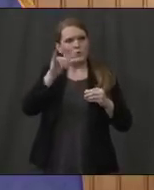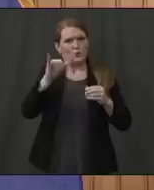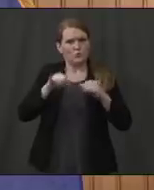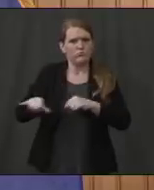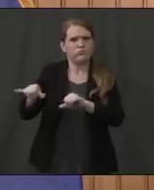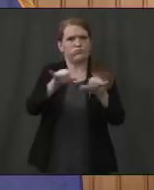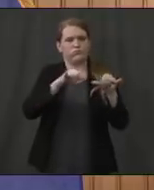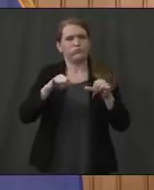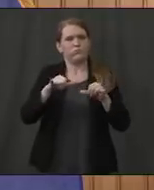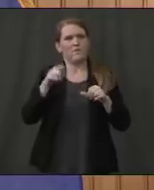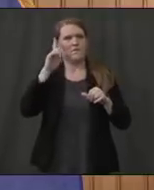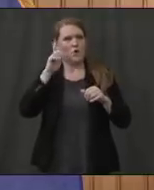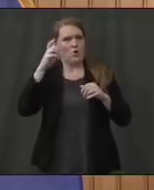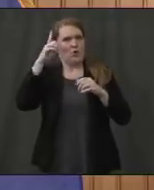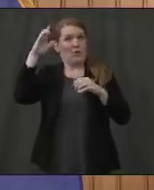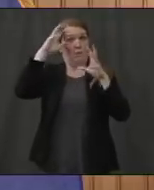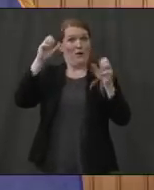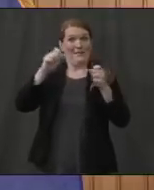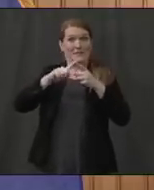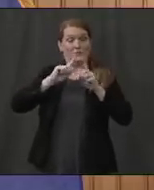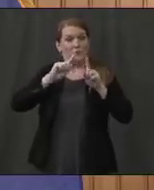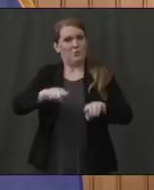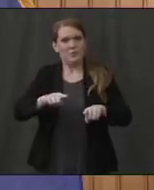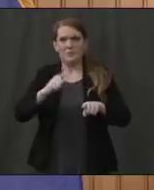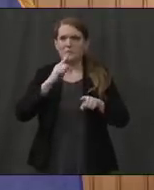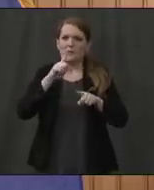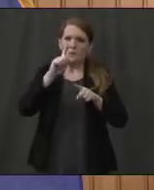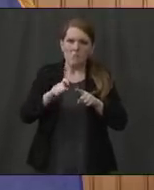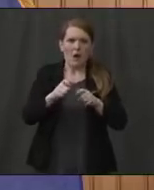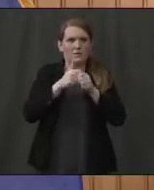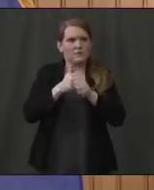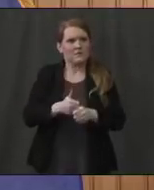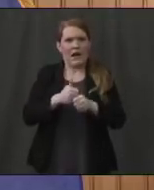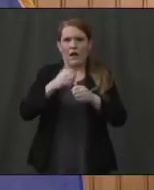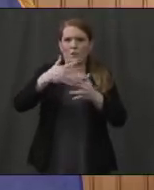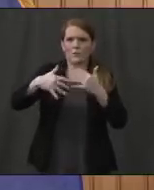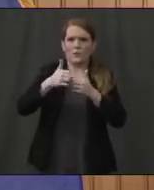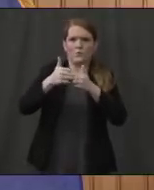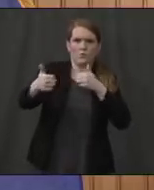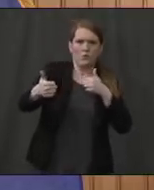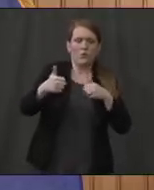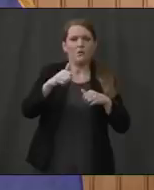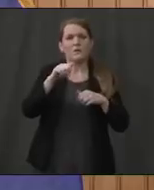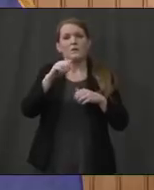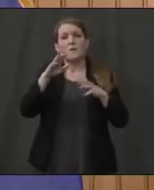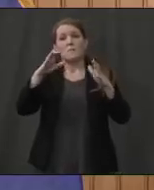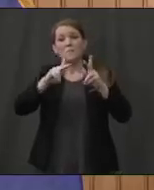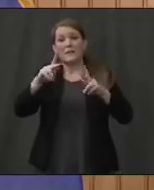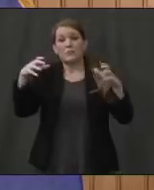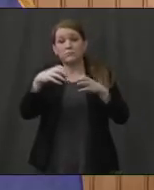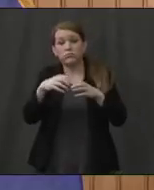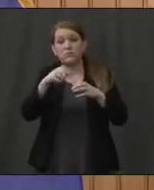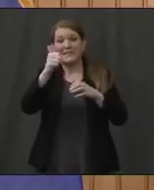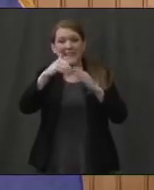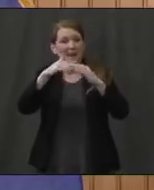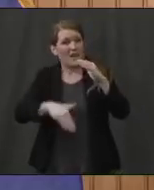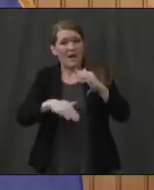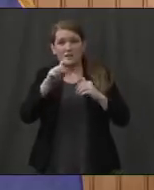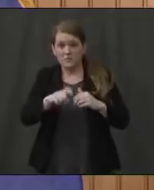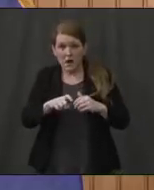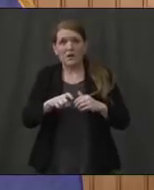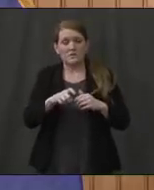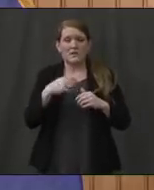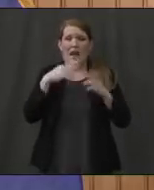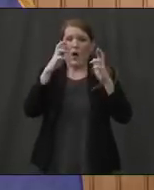social distancing, no more than 10 people, follow this for at least another month, I hope is something that reinforces a message that we all